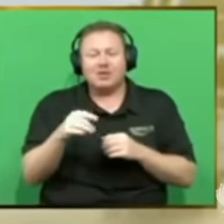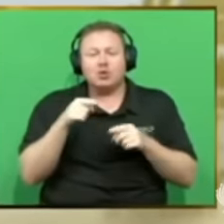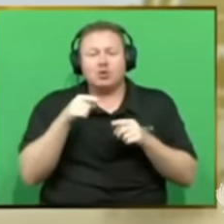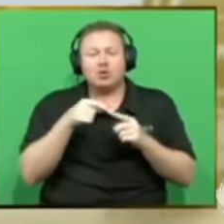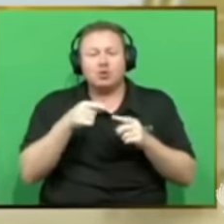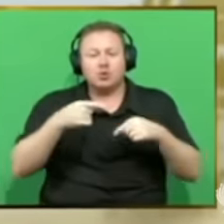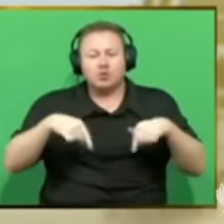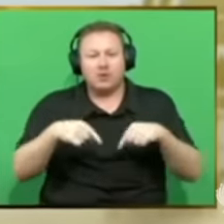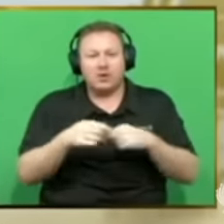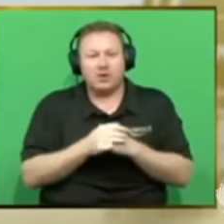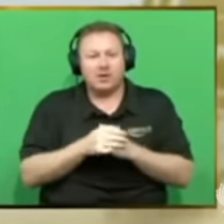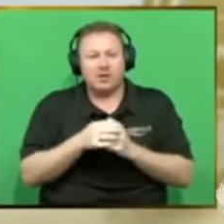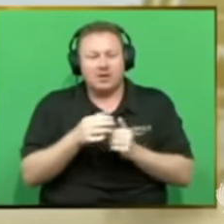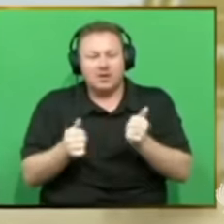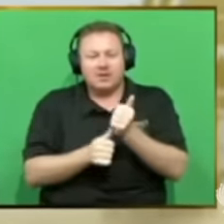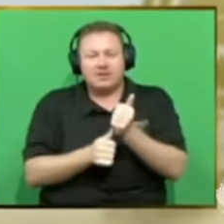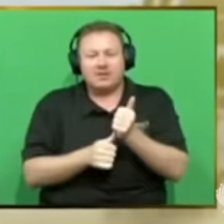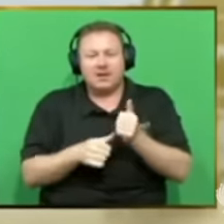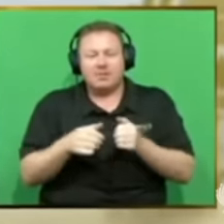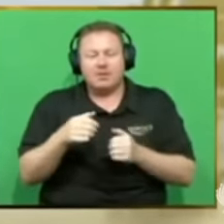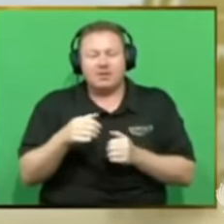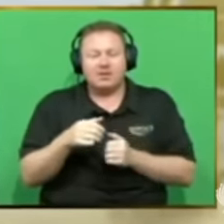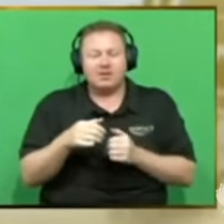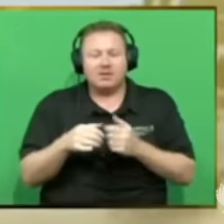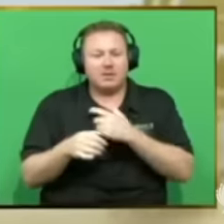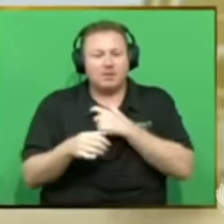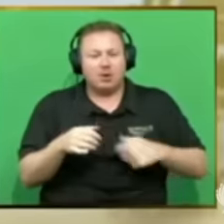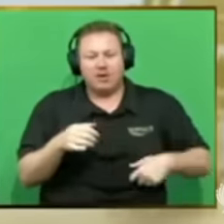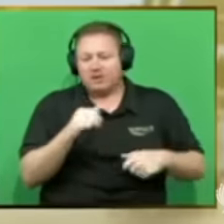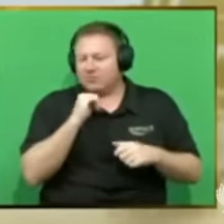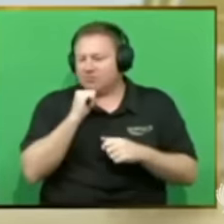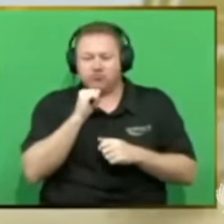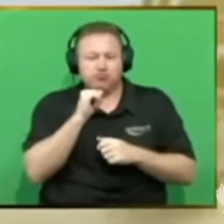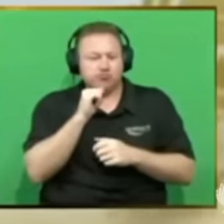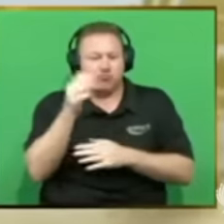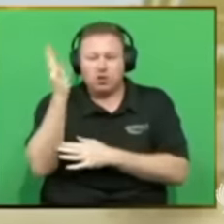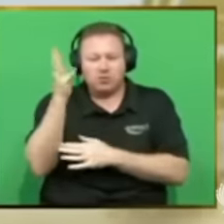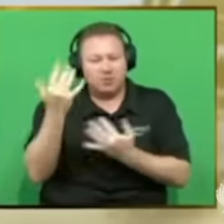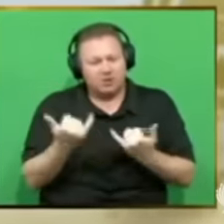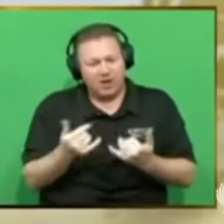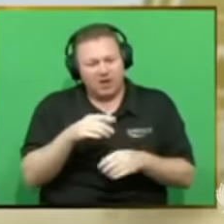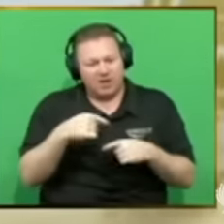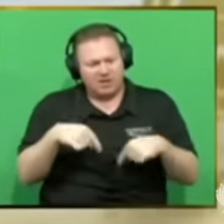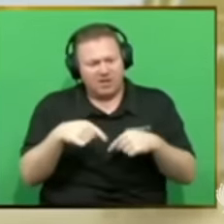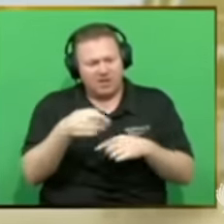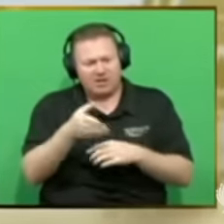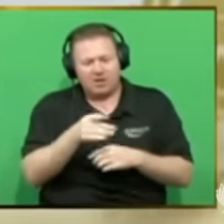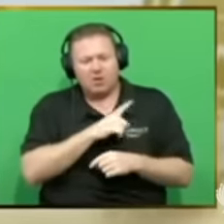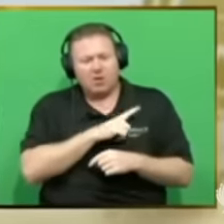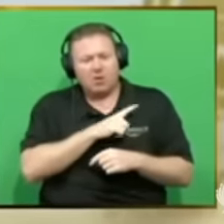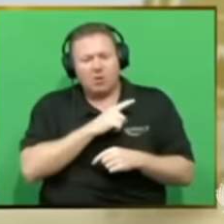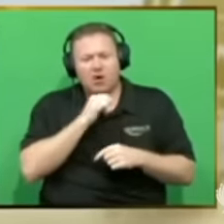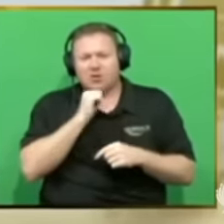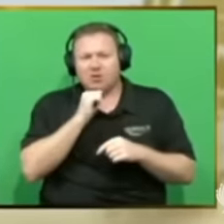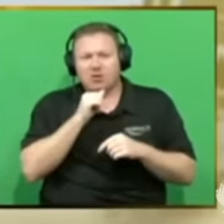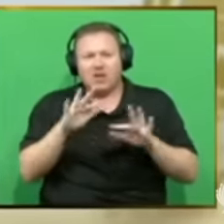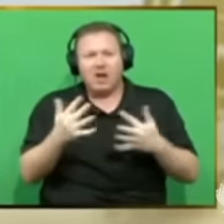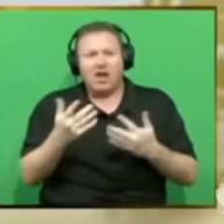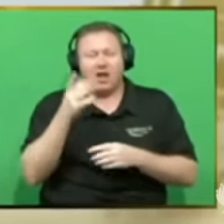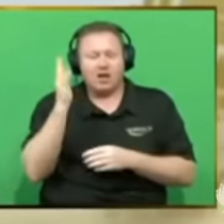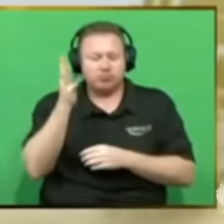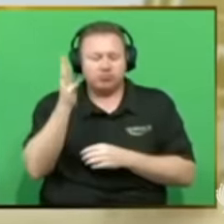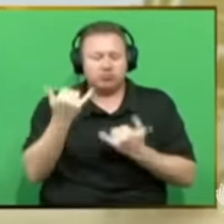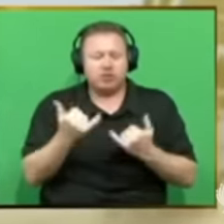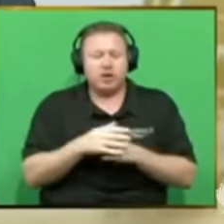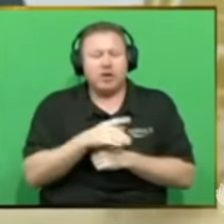let Deputy President Paul Mashatile speak. He's sitting right here, so why was he not allowed to speak today? I'll tell